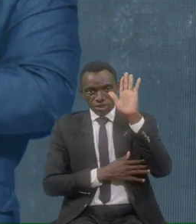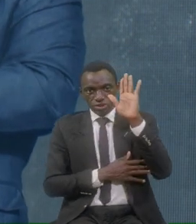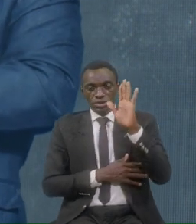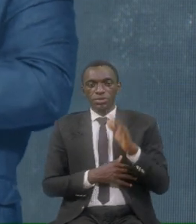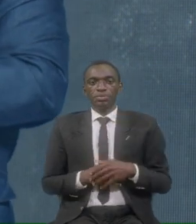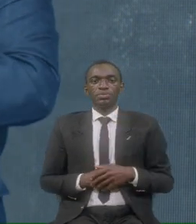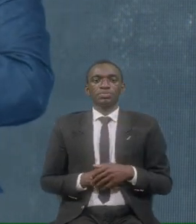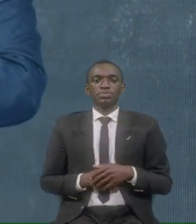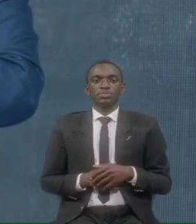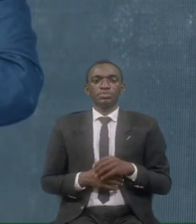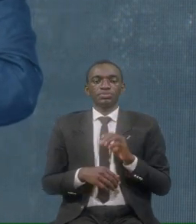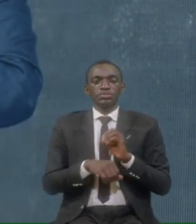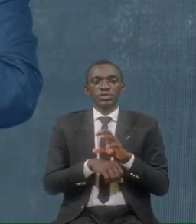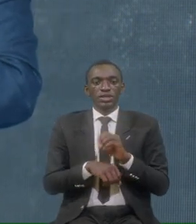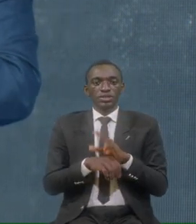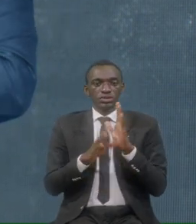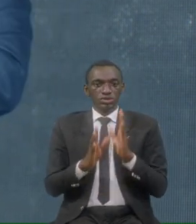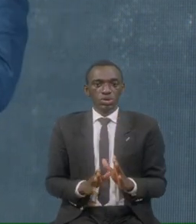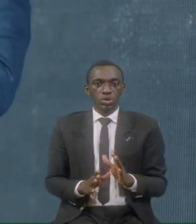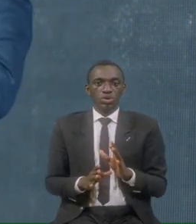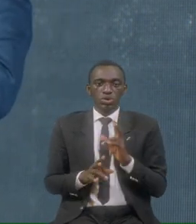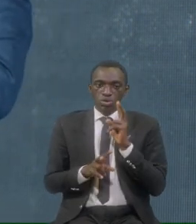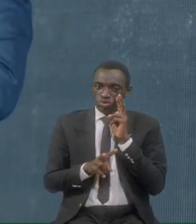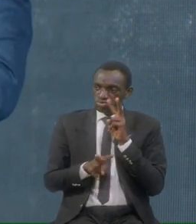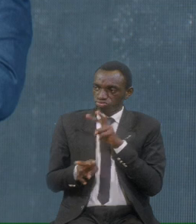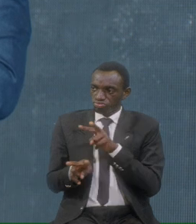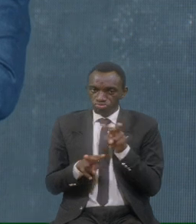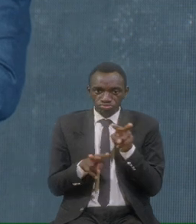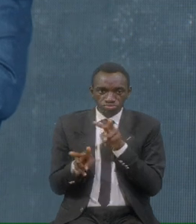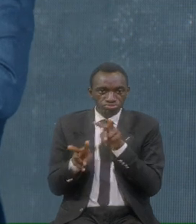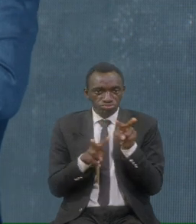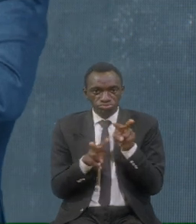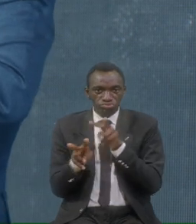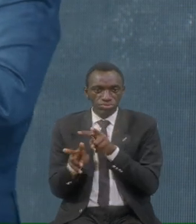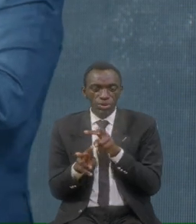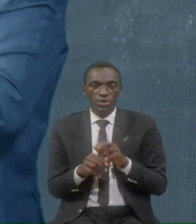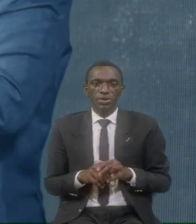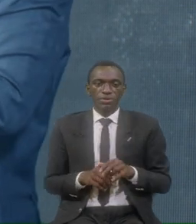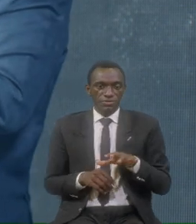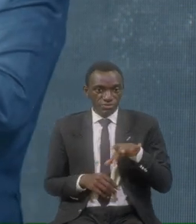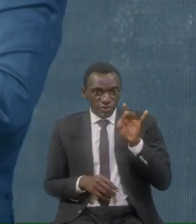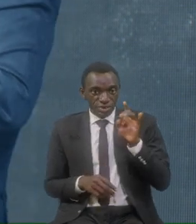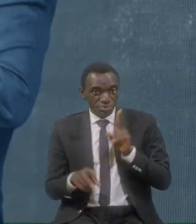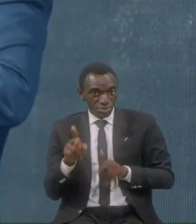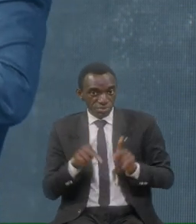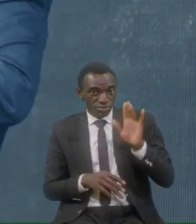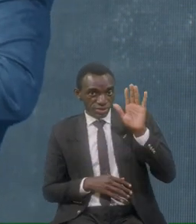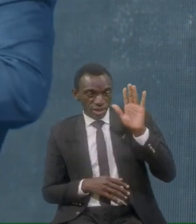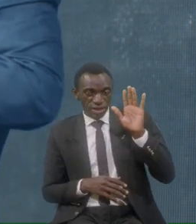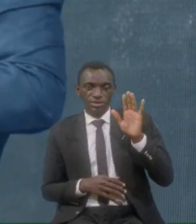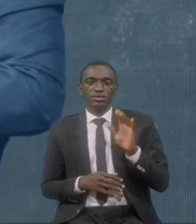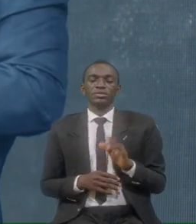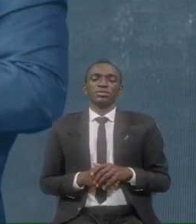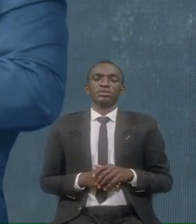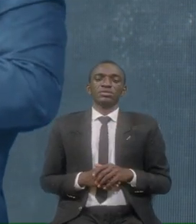Counselors, look out for them and make sure you write down their names. In all